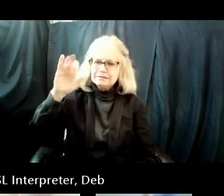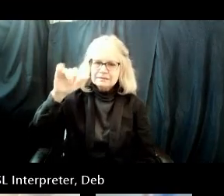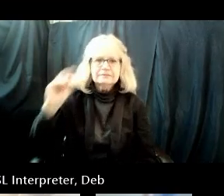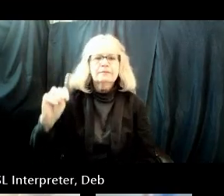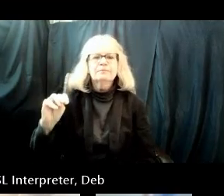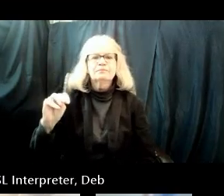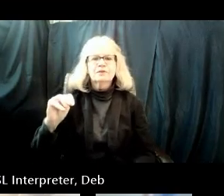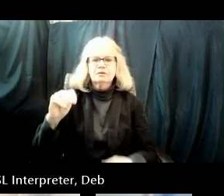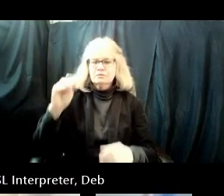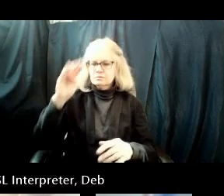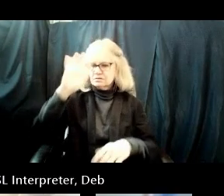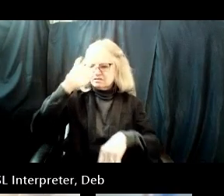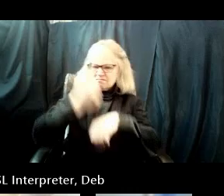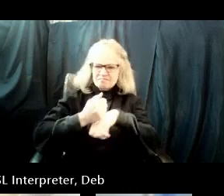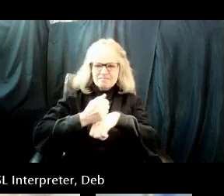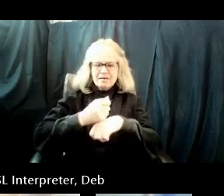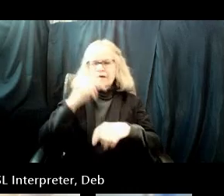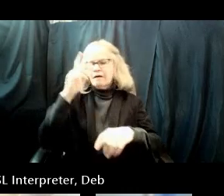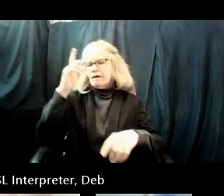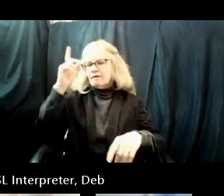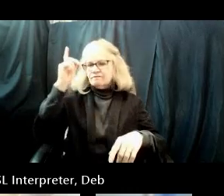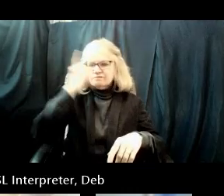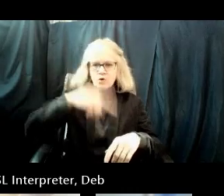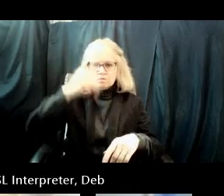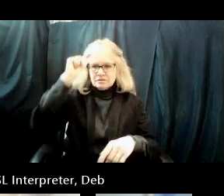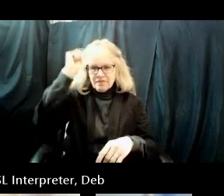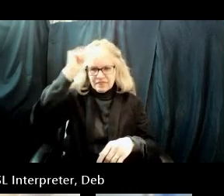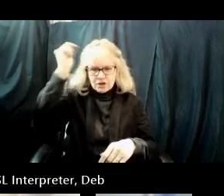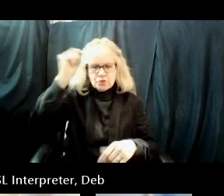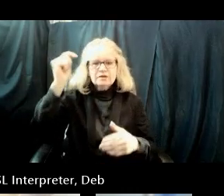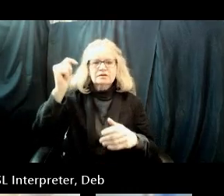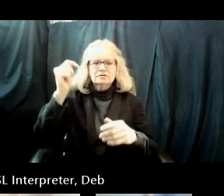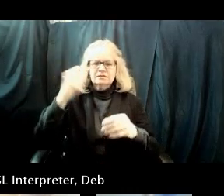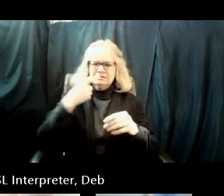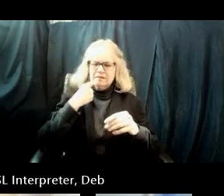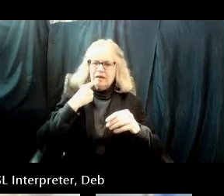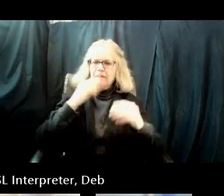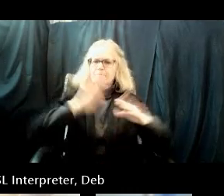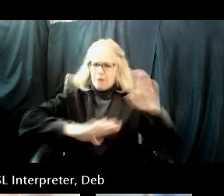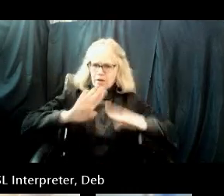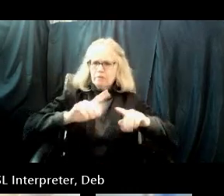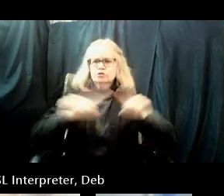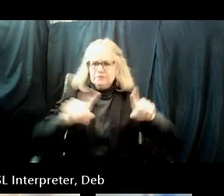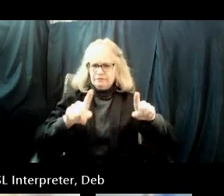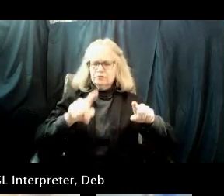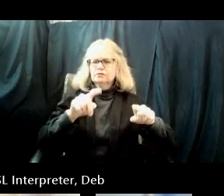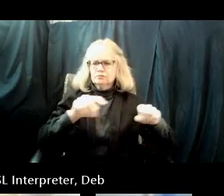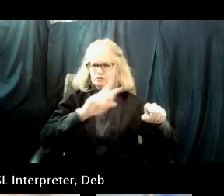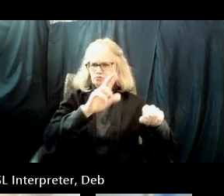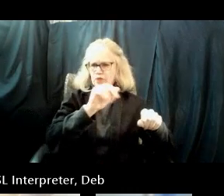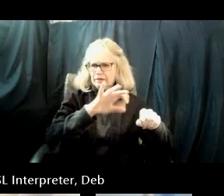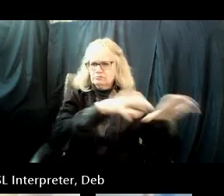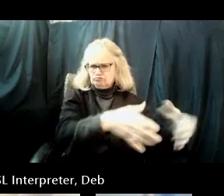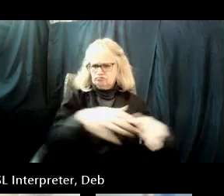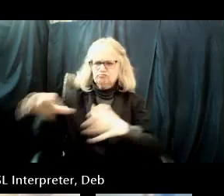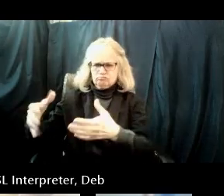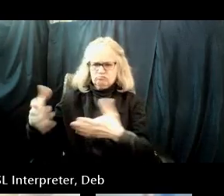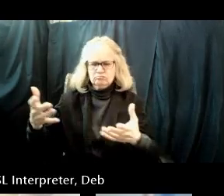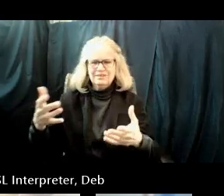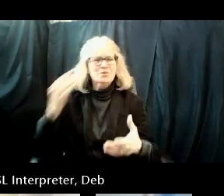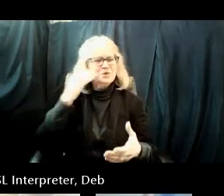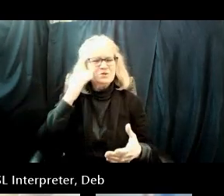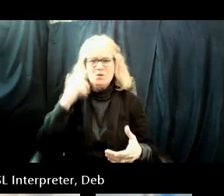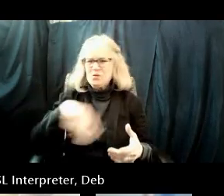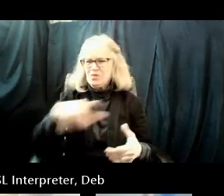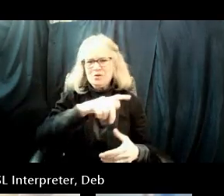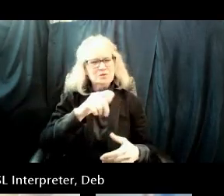false theories claiming biological differences among races. And these claims, of course, we know now to be completely